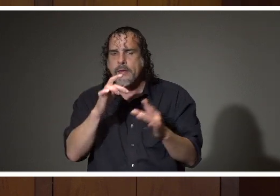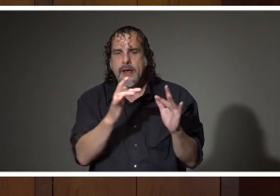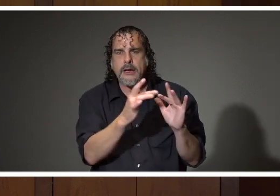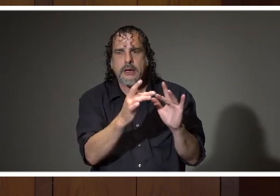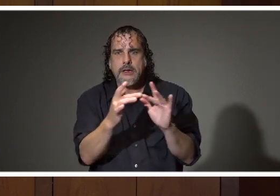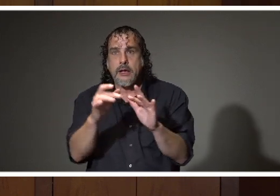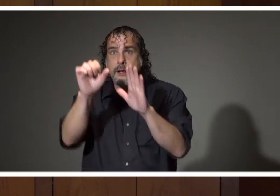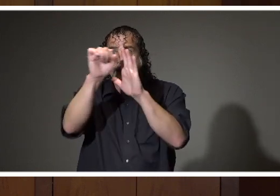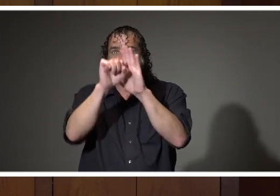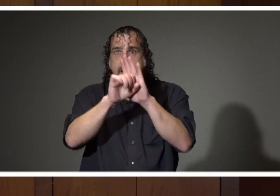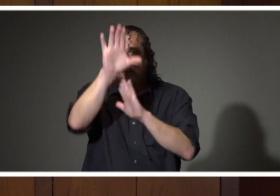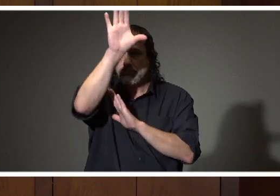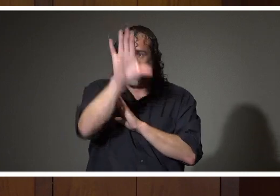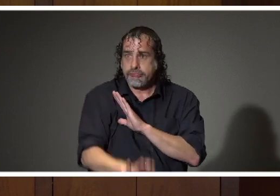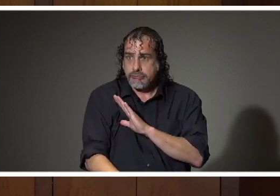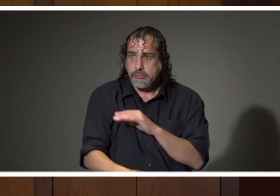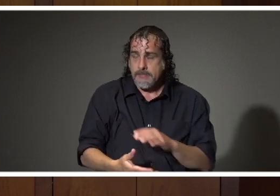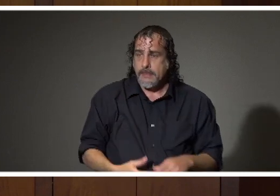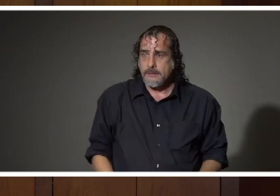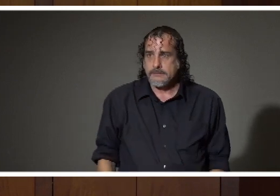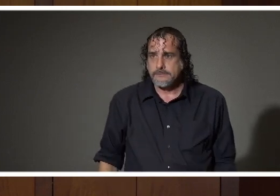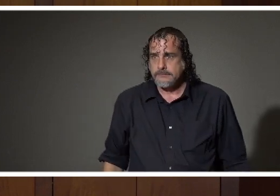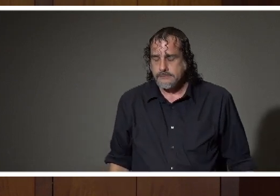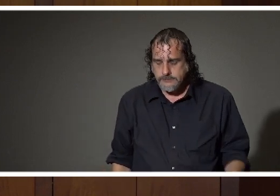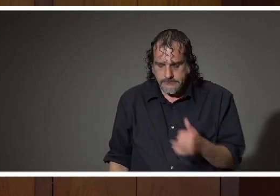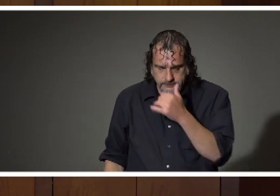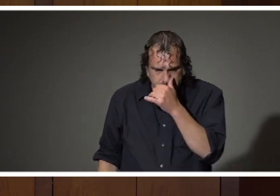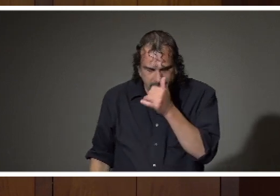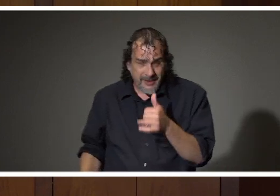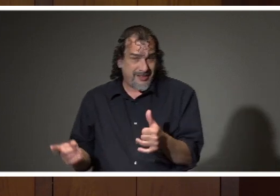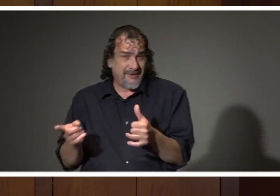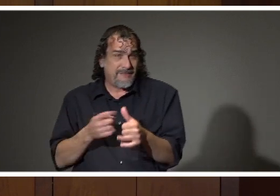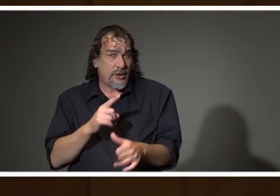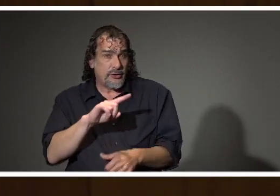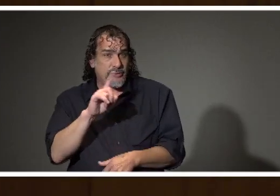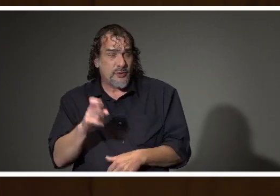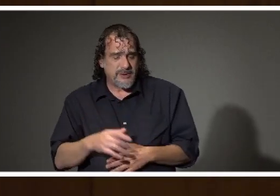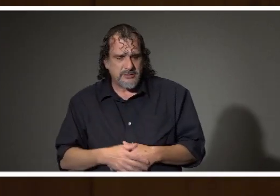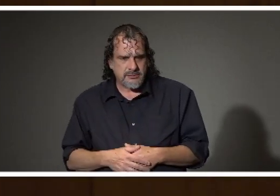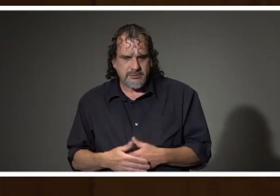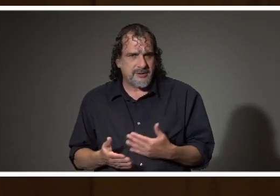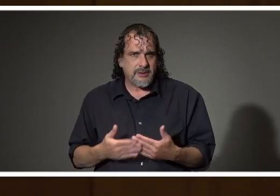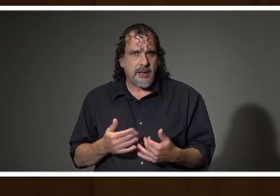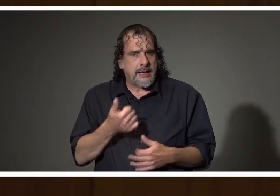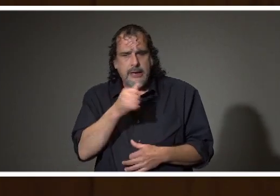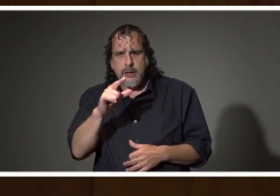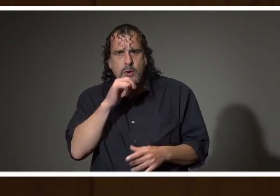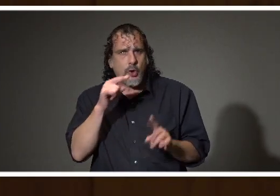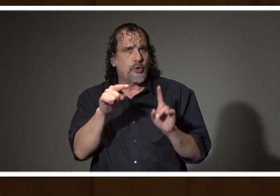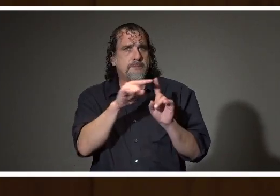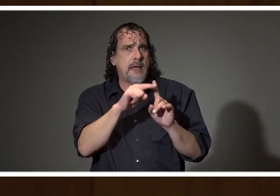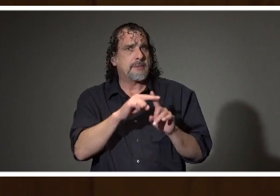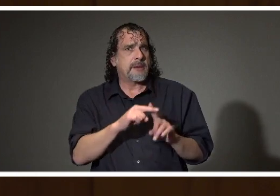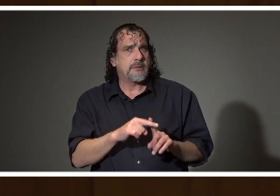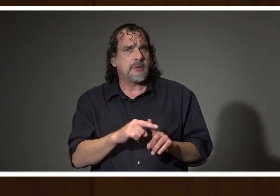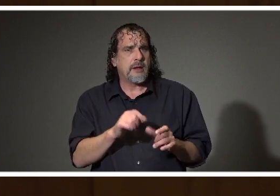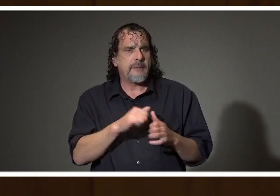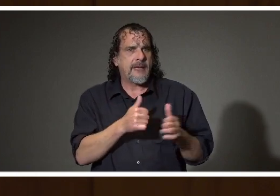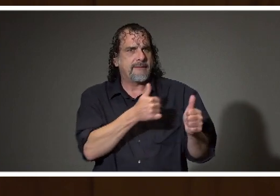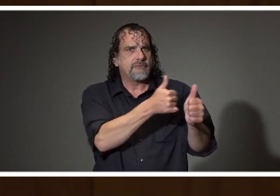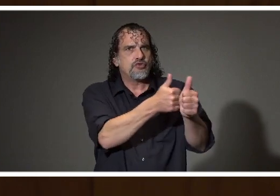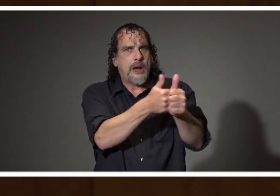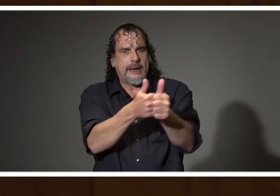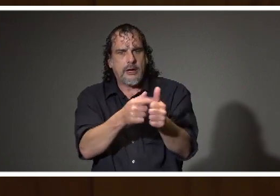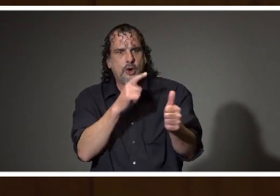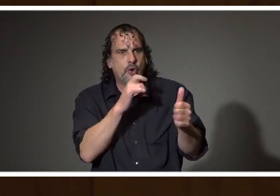statewide. The first questions are pretty easy. Anybody who has a positive test gets tracked,